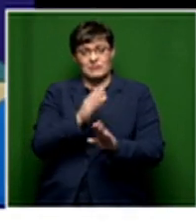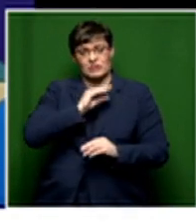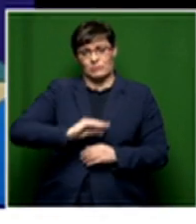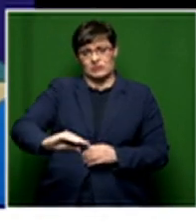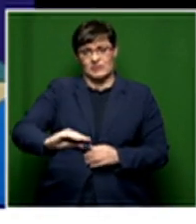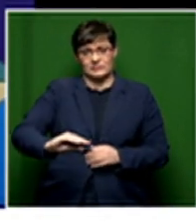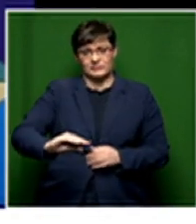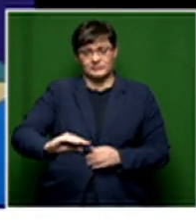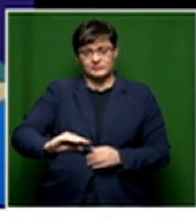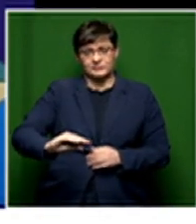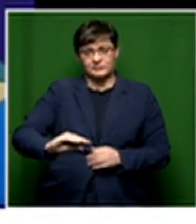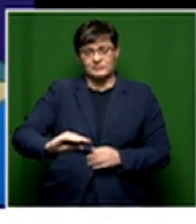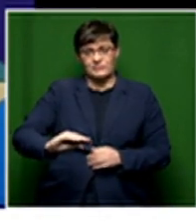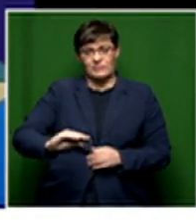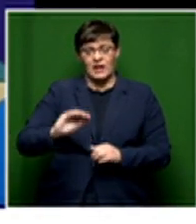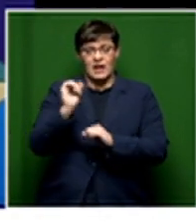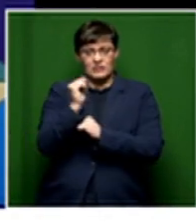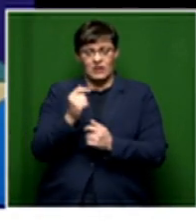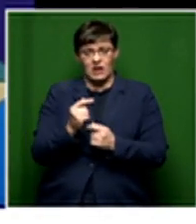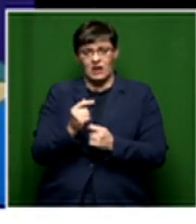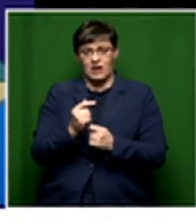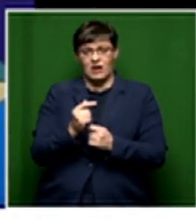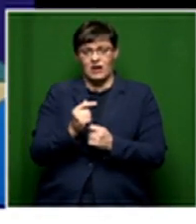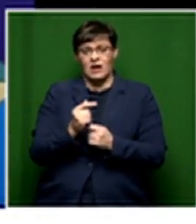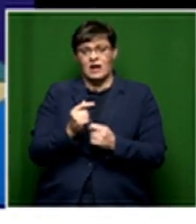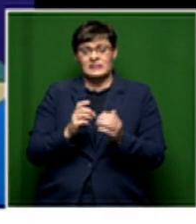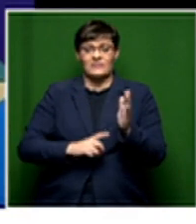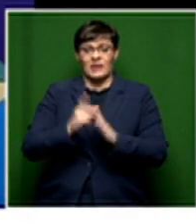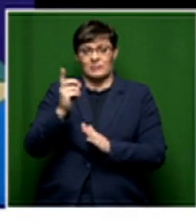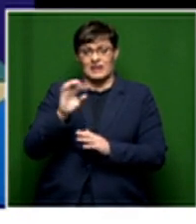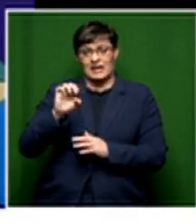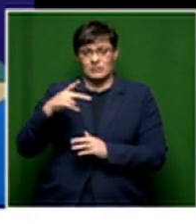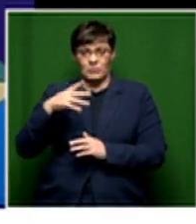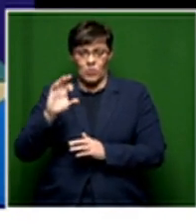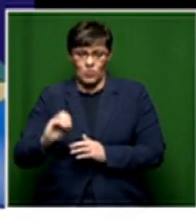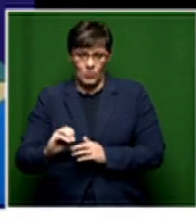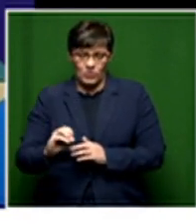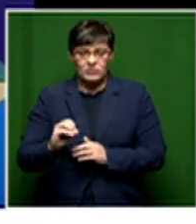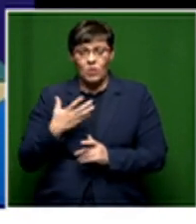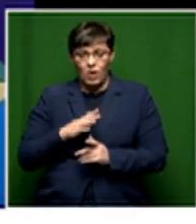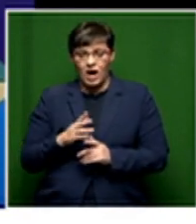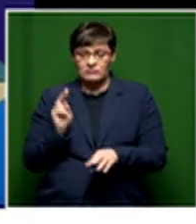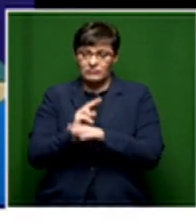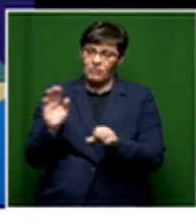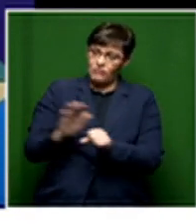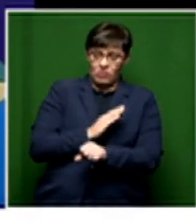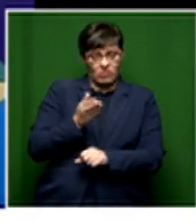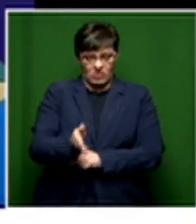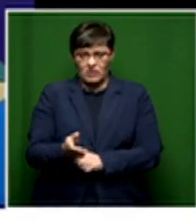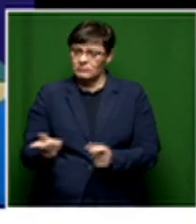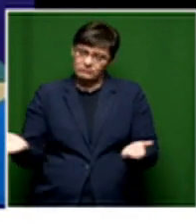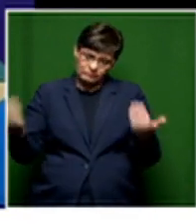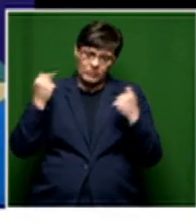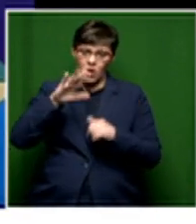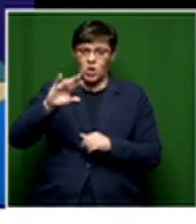sponsoring the Enterprise Supplier Development Expo. And, for those who maybe don't want to attend the entire conference, can certainly come